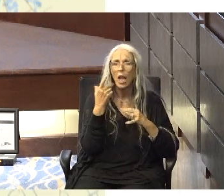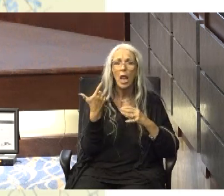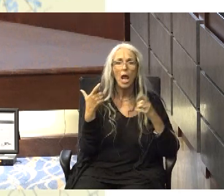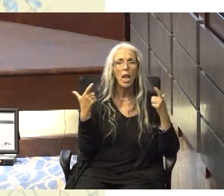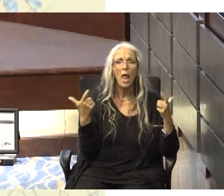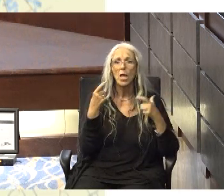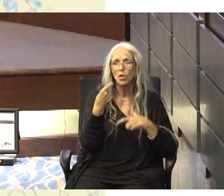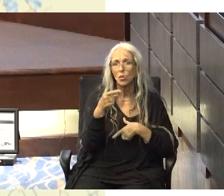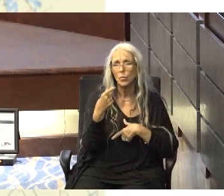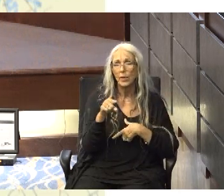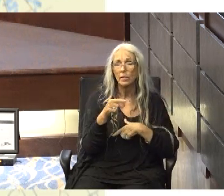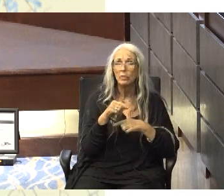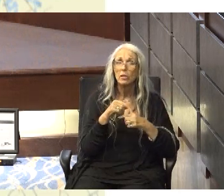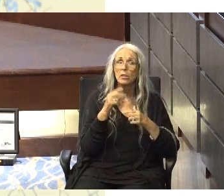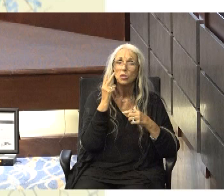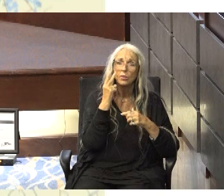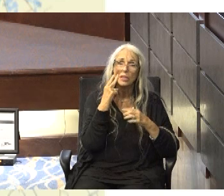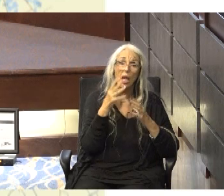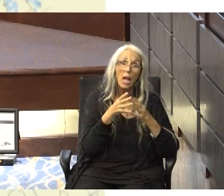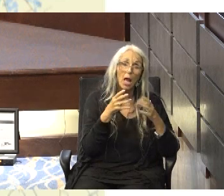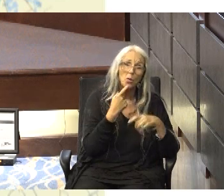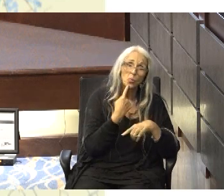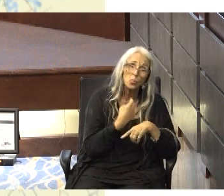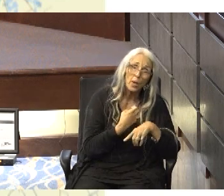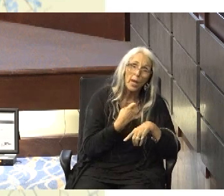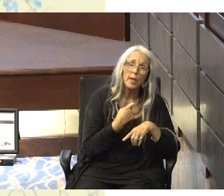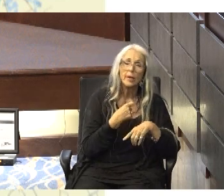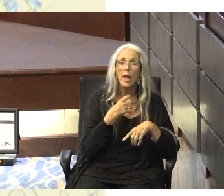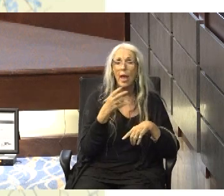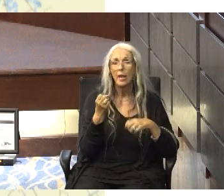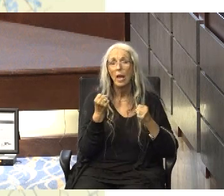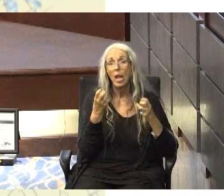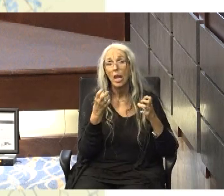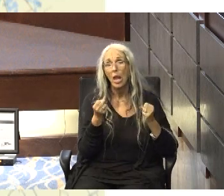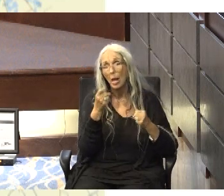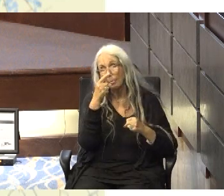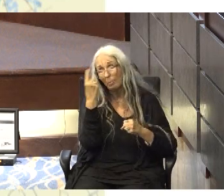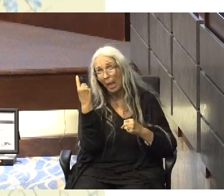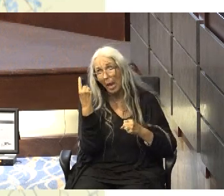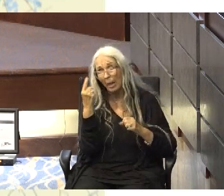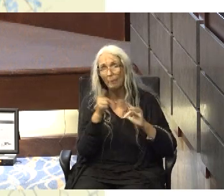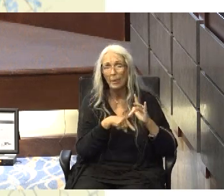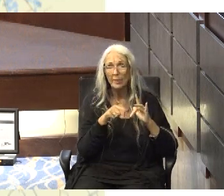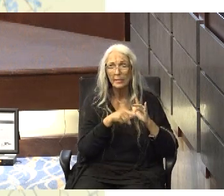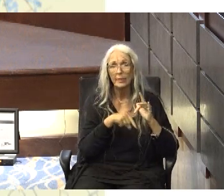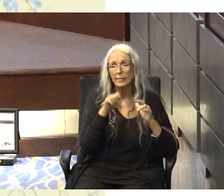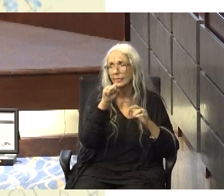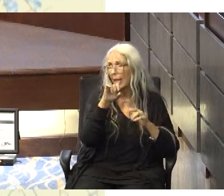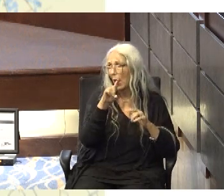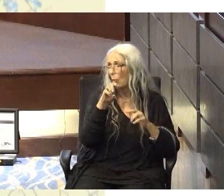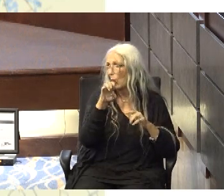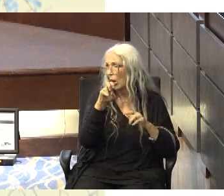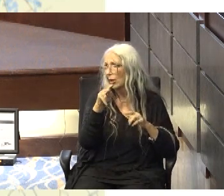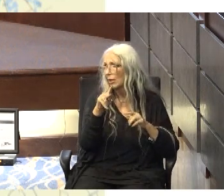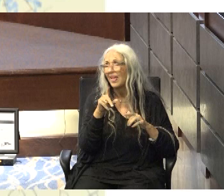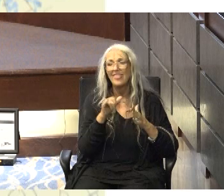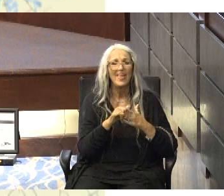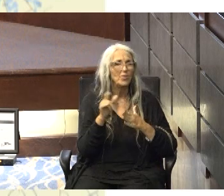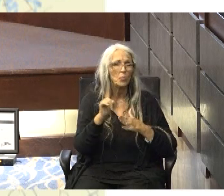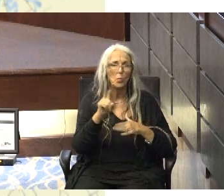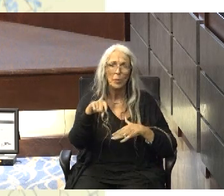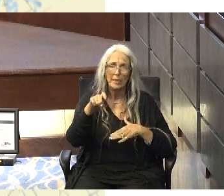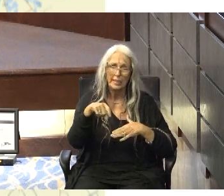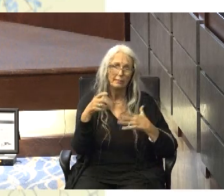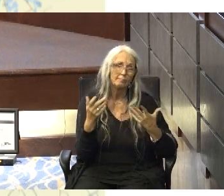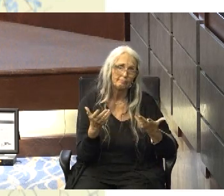which is good sidewalk. You see a lot of red, poor sidewalk, and a lot of black, missing sidewalks, areas where we don't have sidewalk in the